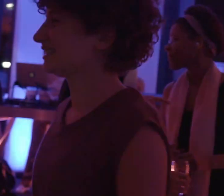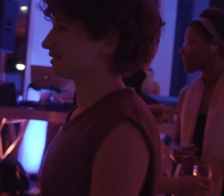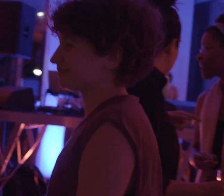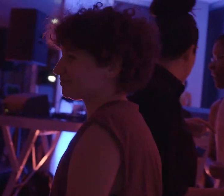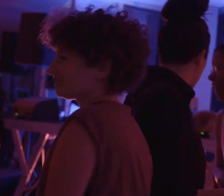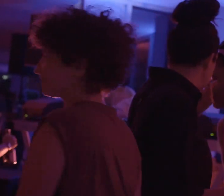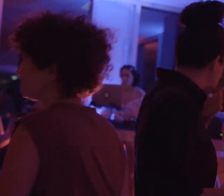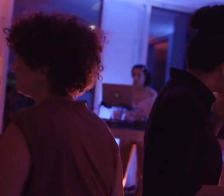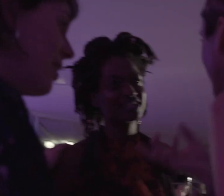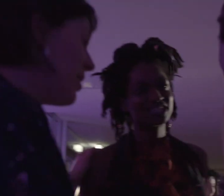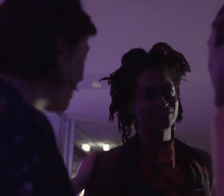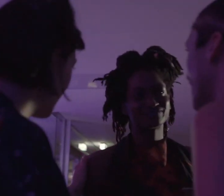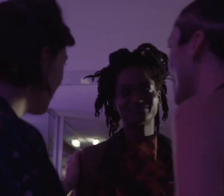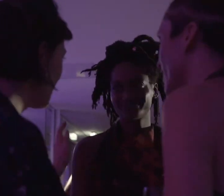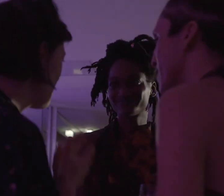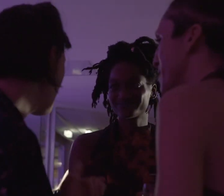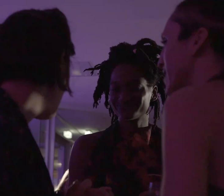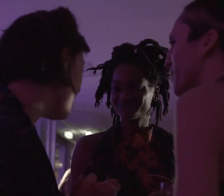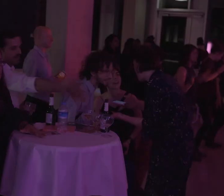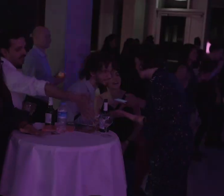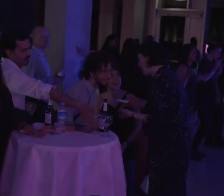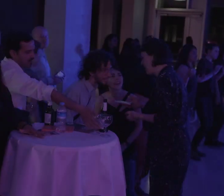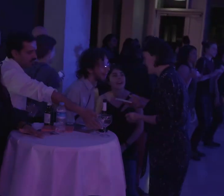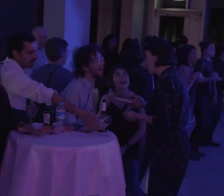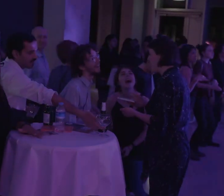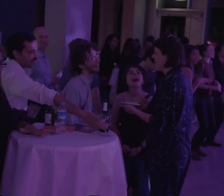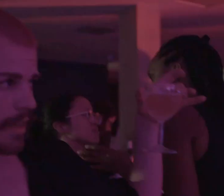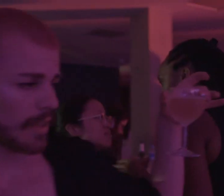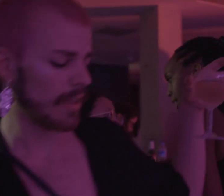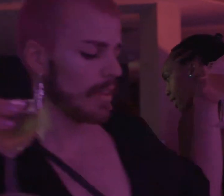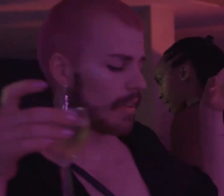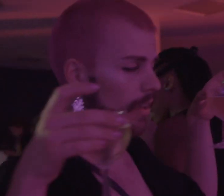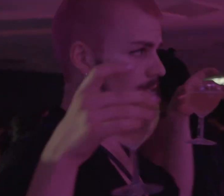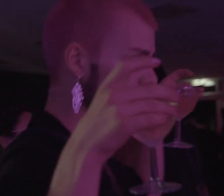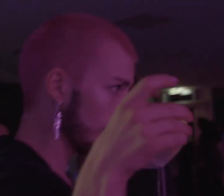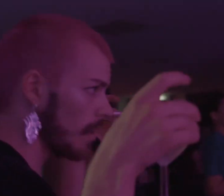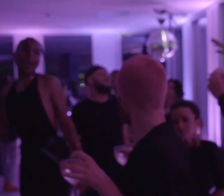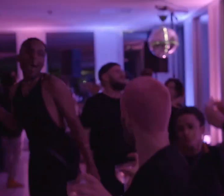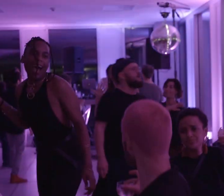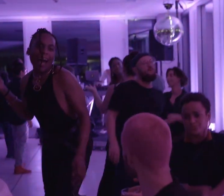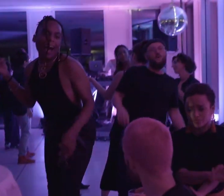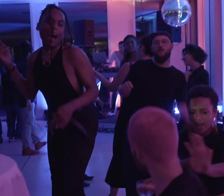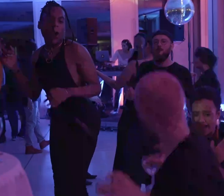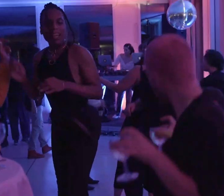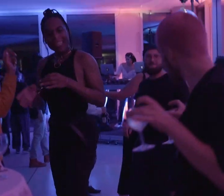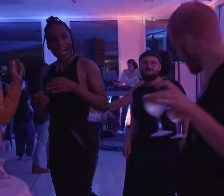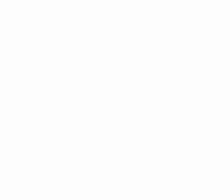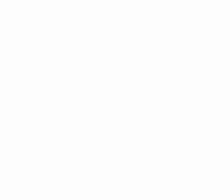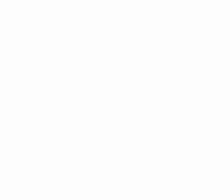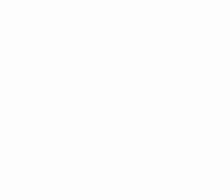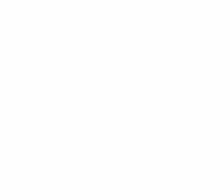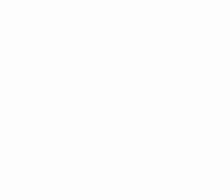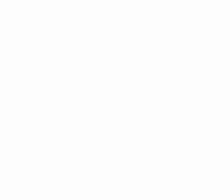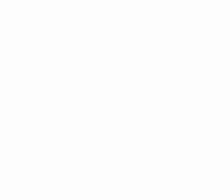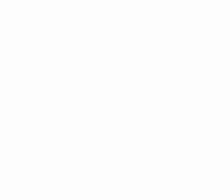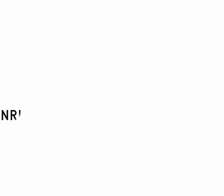meine Blicke eben waren. Deine Gedanken, die Schranken, die mich verbannten, sie kannten alle meine schlimmen Seiten. Komm, lass uns die Blicke weiten, wir beide sind gar nicht so